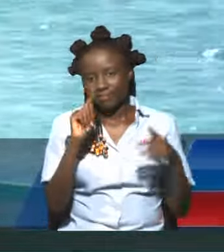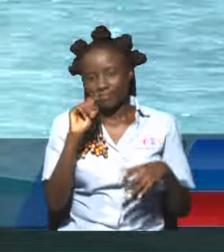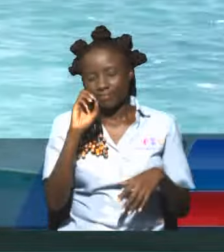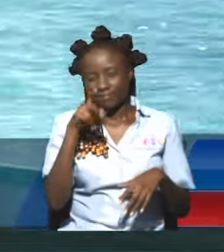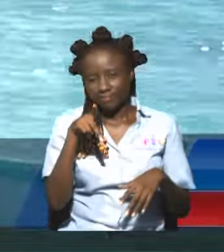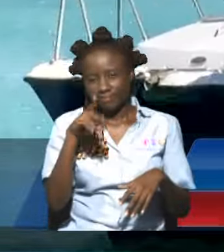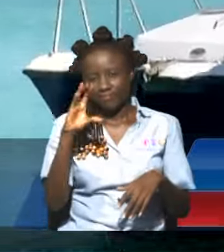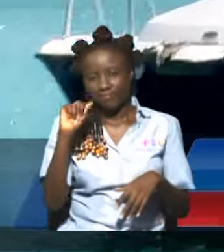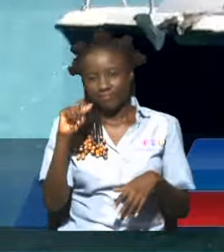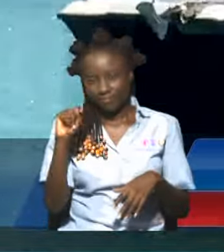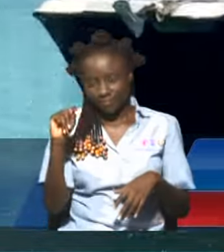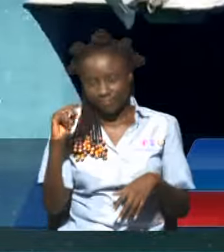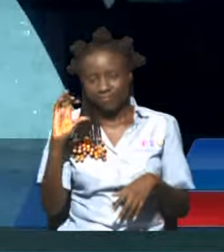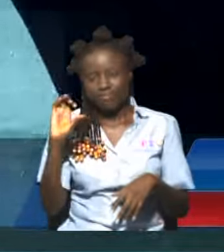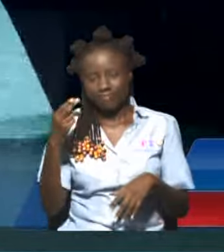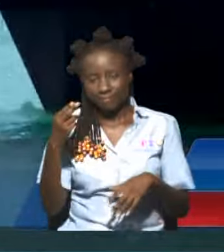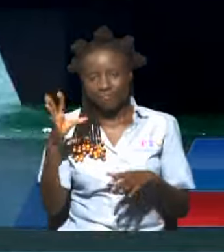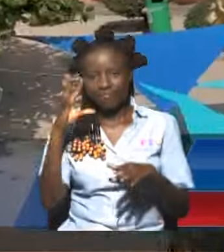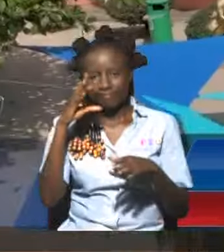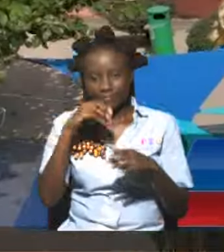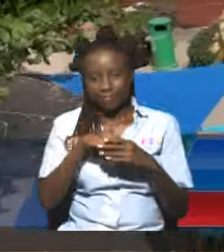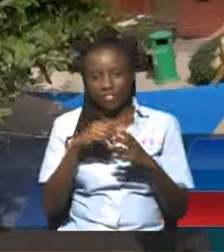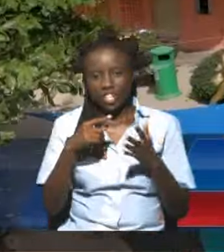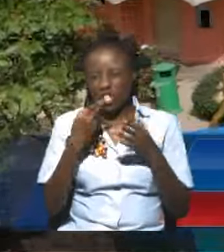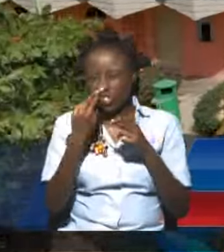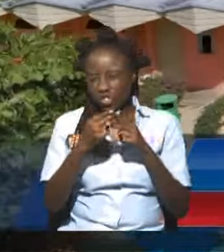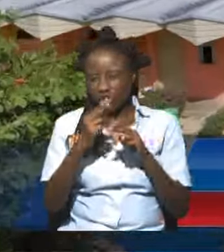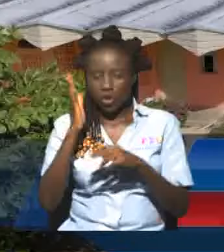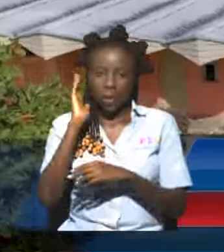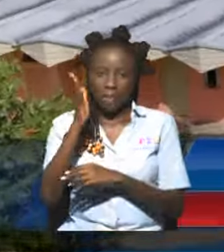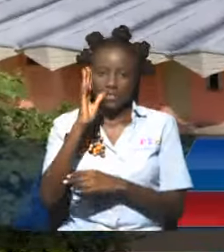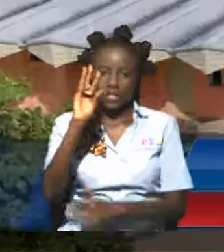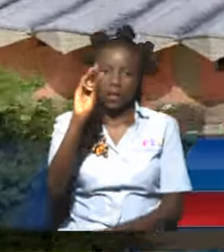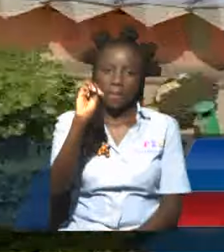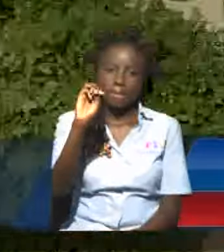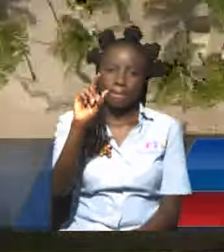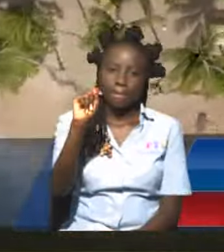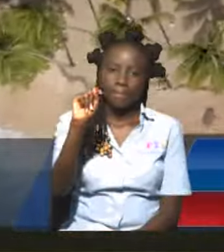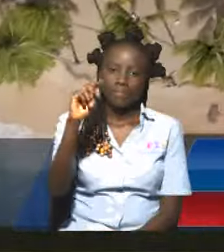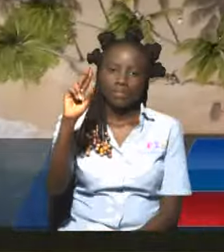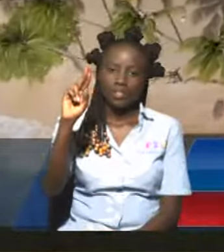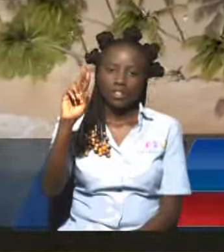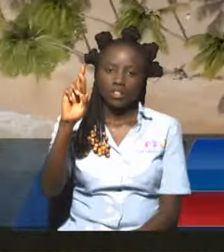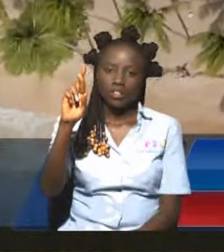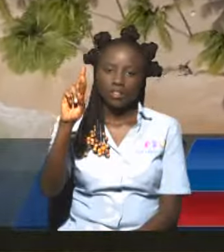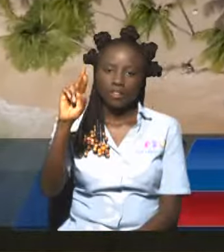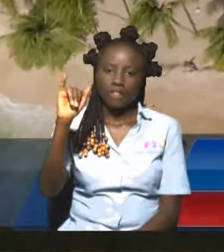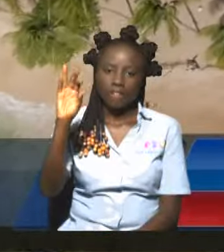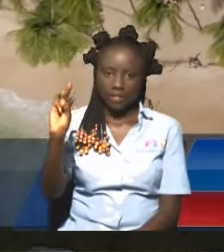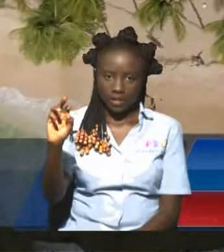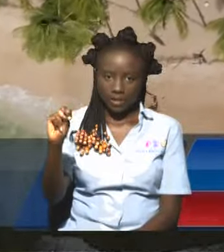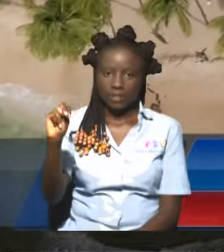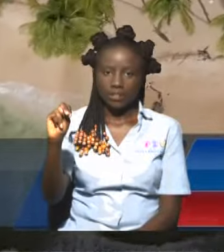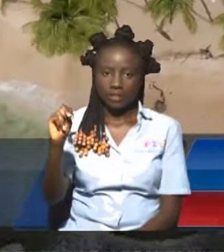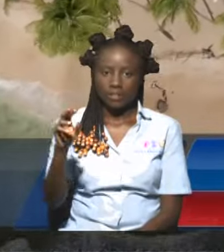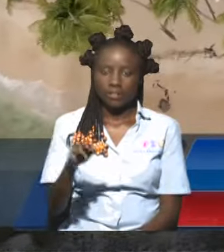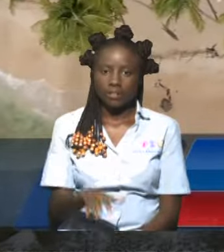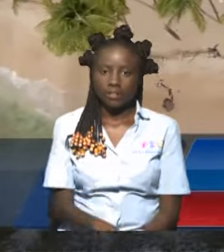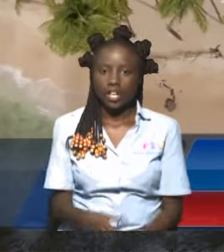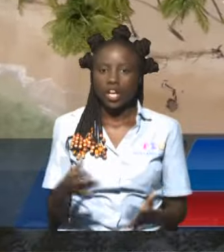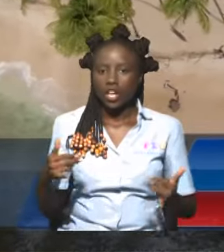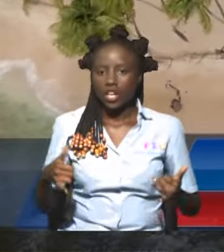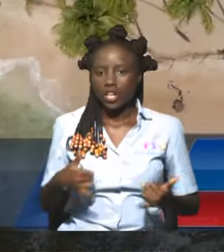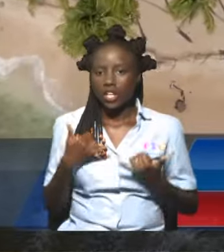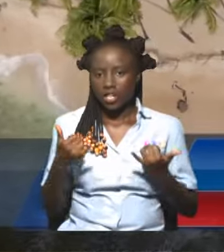Club initiative. A brief presentation was held at the Mount Irvin Beach, where information on marine life was shared to a group of young